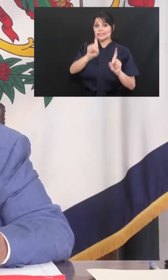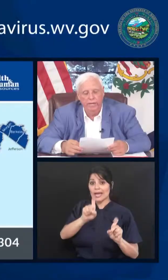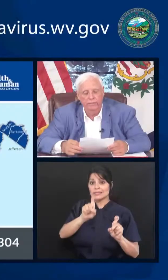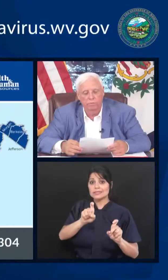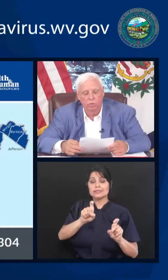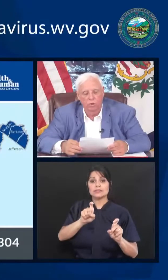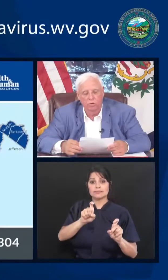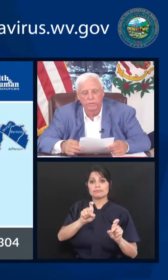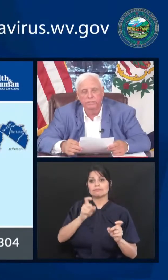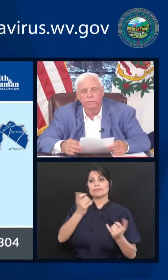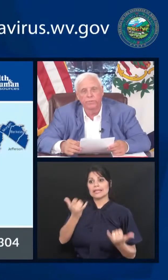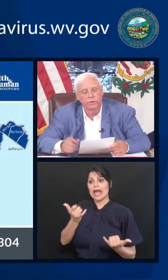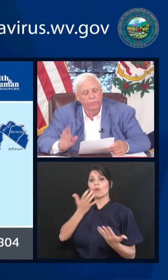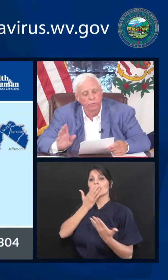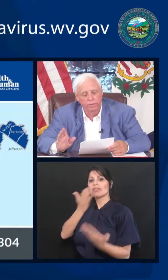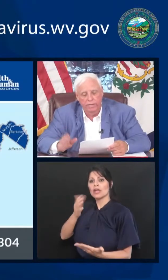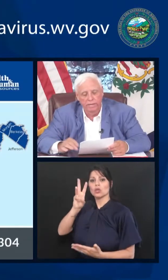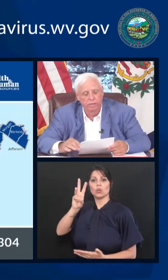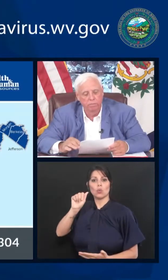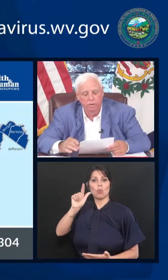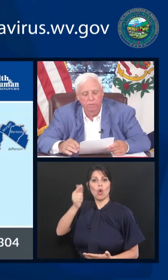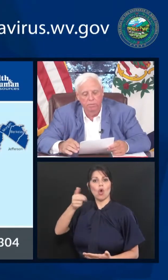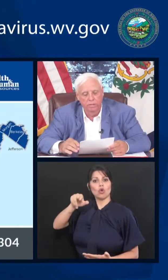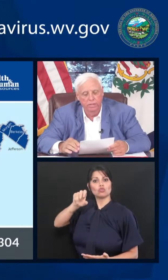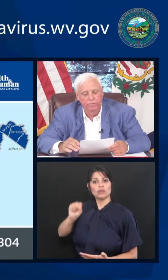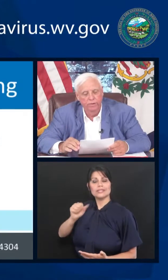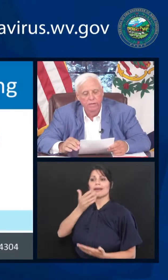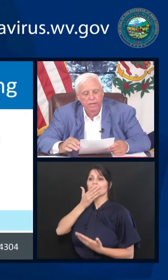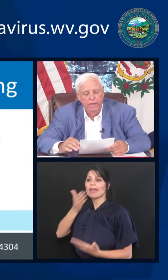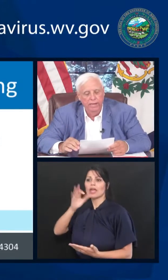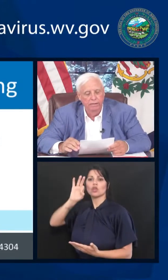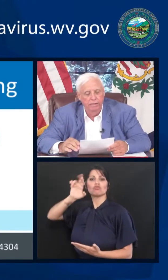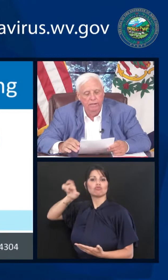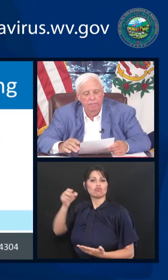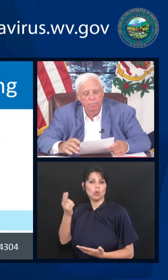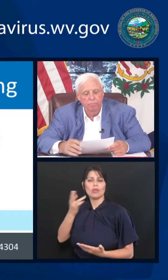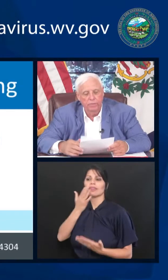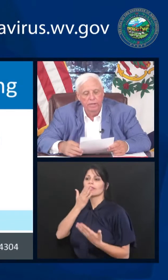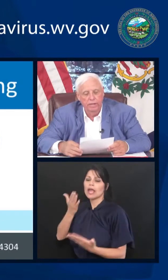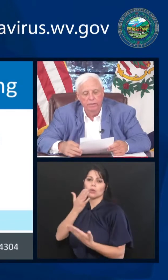special thanks to Walgreens and Frith, we thank you beyond belief. And